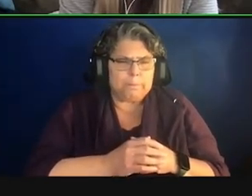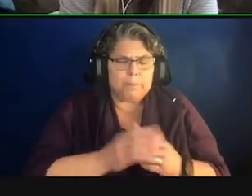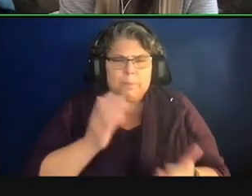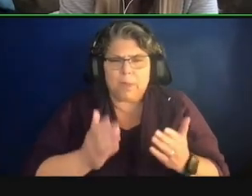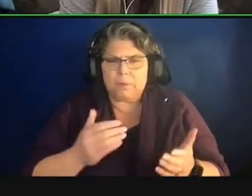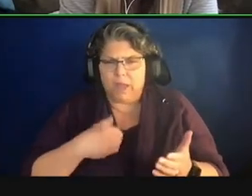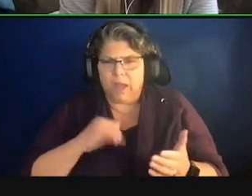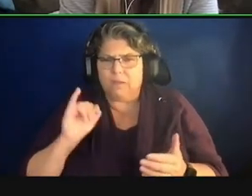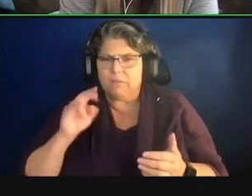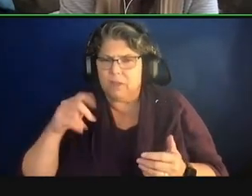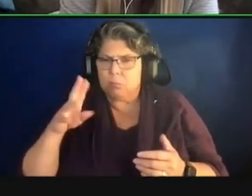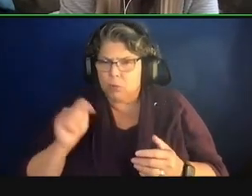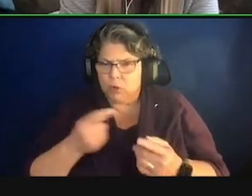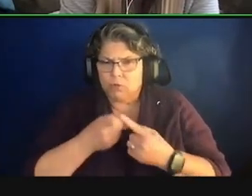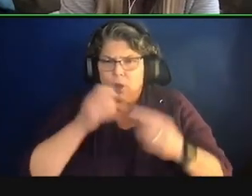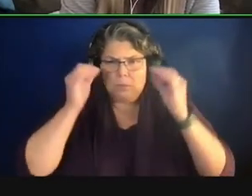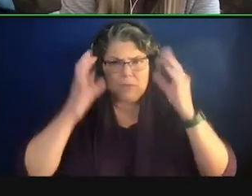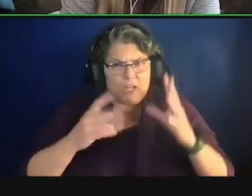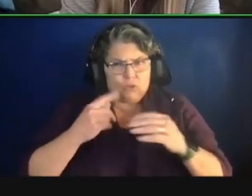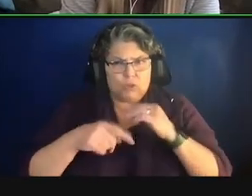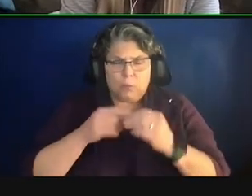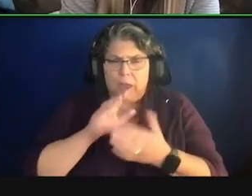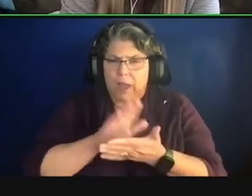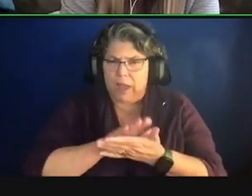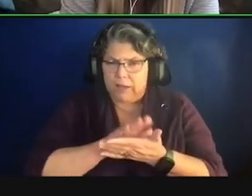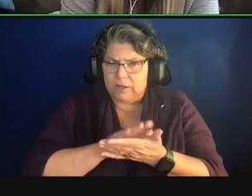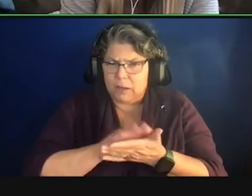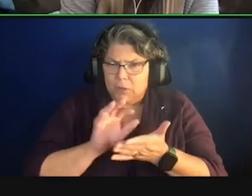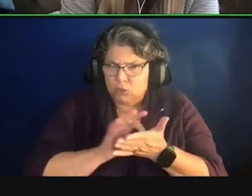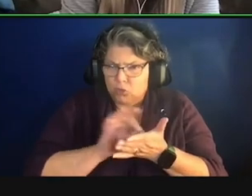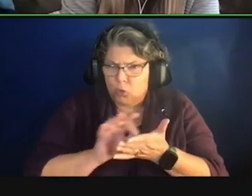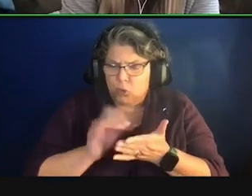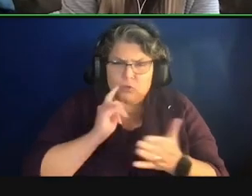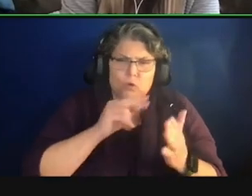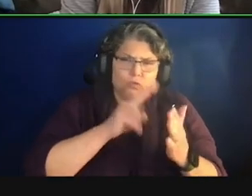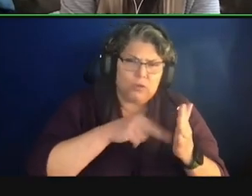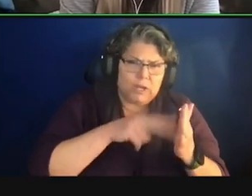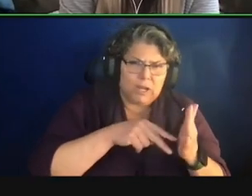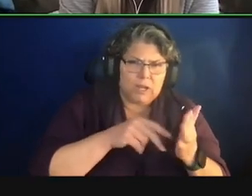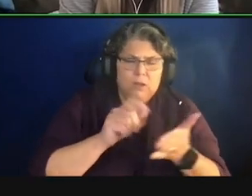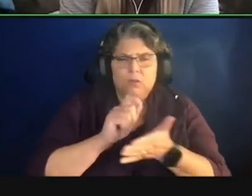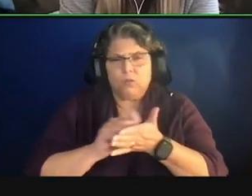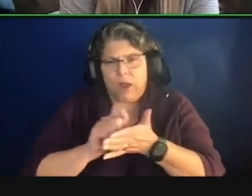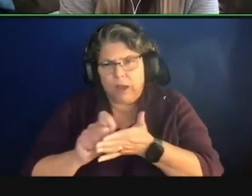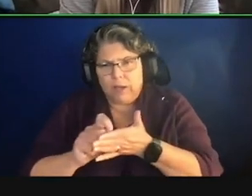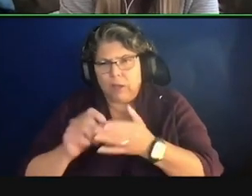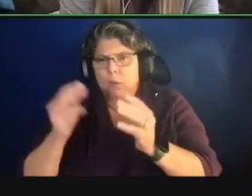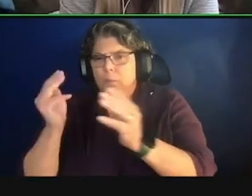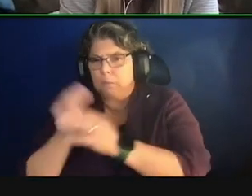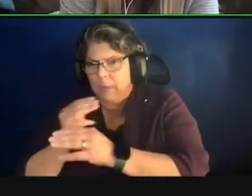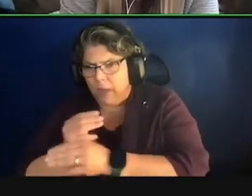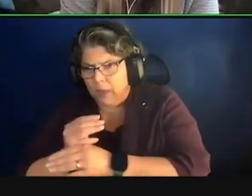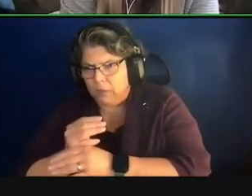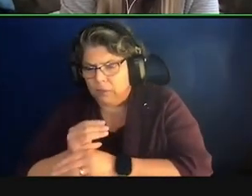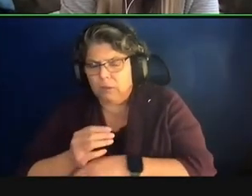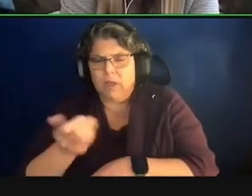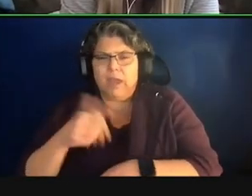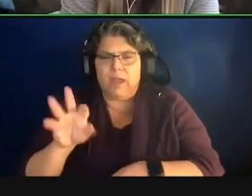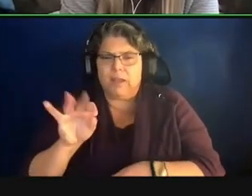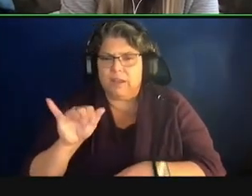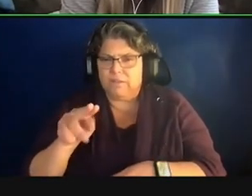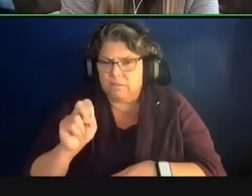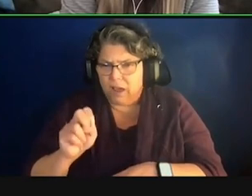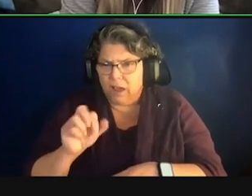input from teachers about academic scores in reading, writing, and math. Any fine or gross motor skills that we